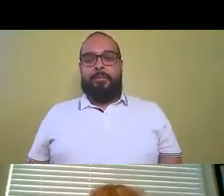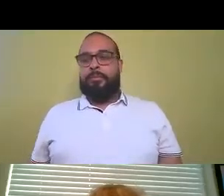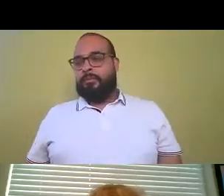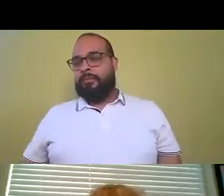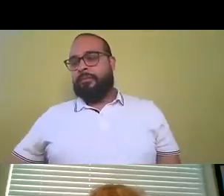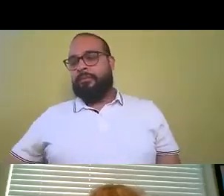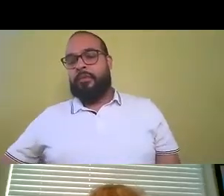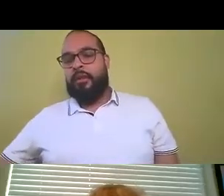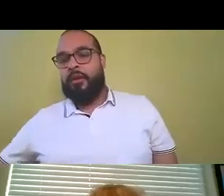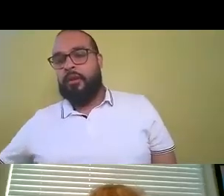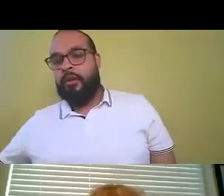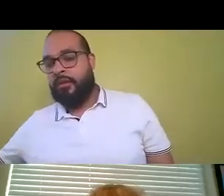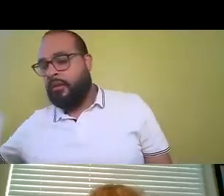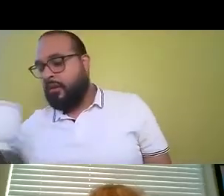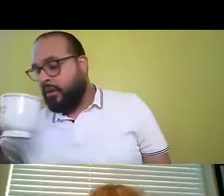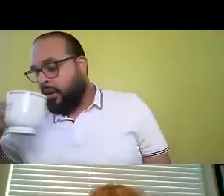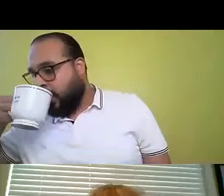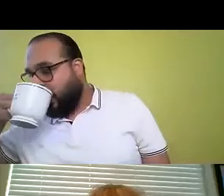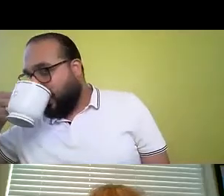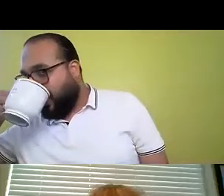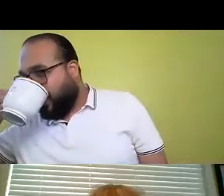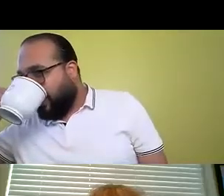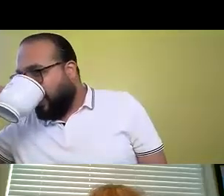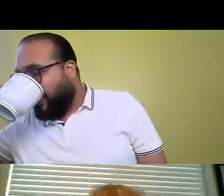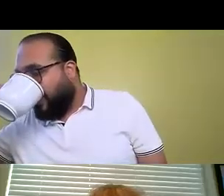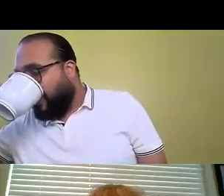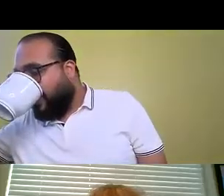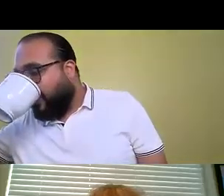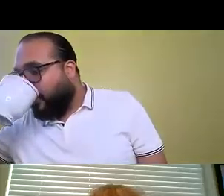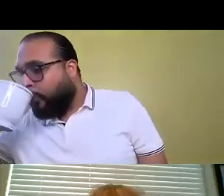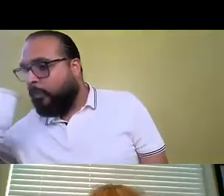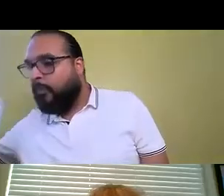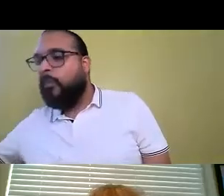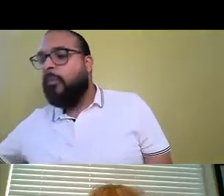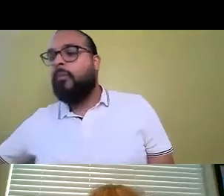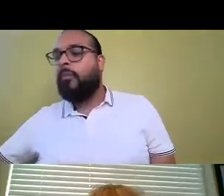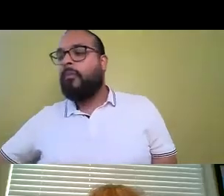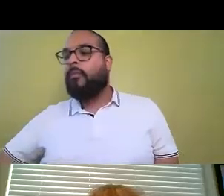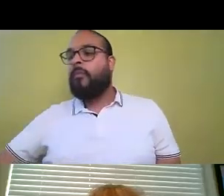resting. Here, let's see.